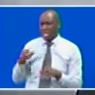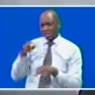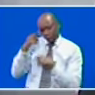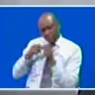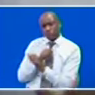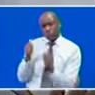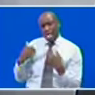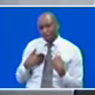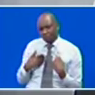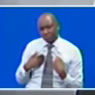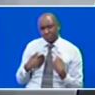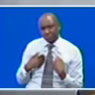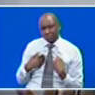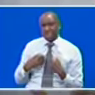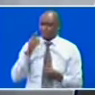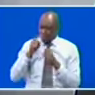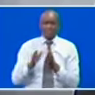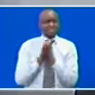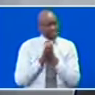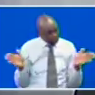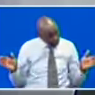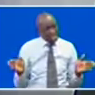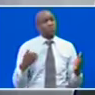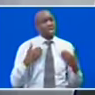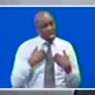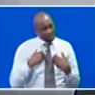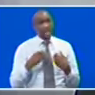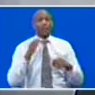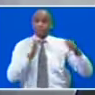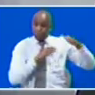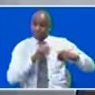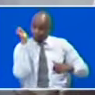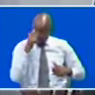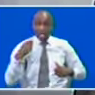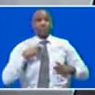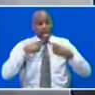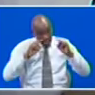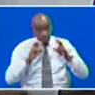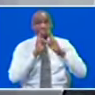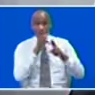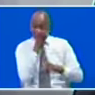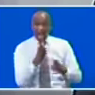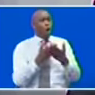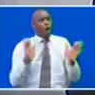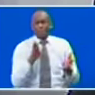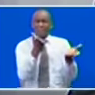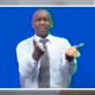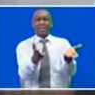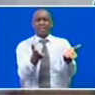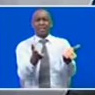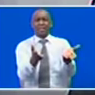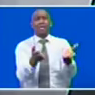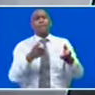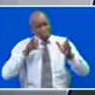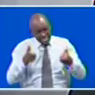We'll be having a very transparent place at Bomas of Kenya, where we'll be announcing the results. It's an open floor where the